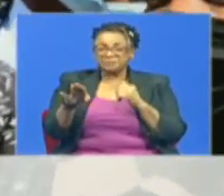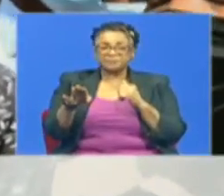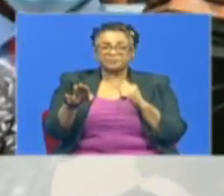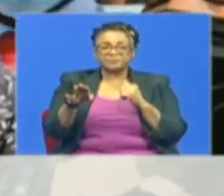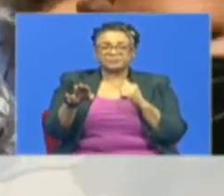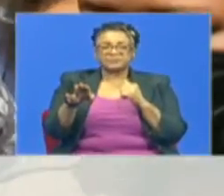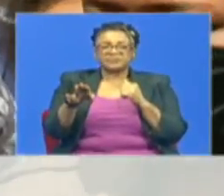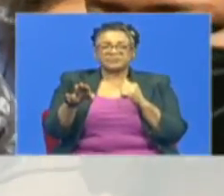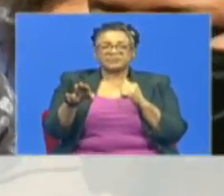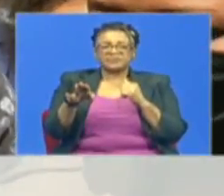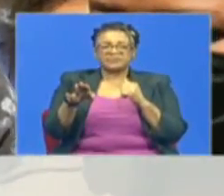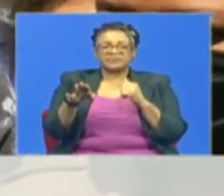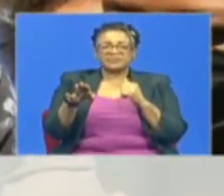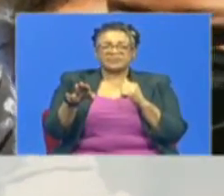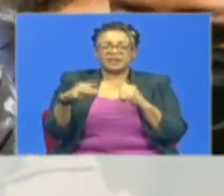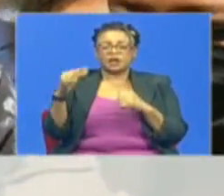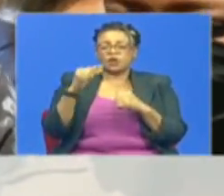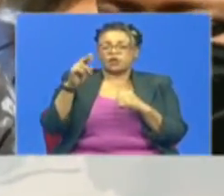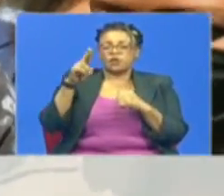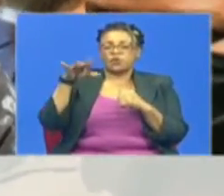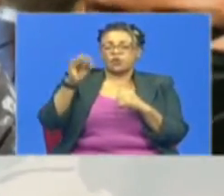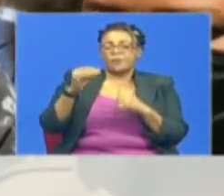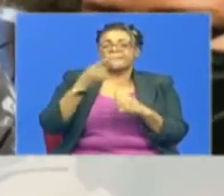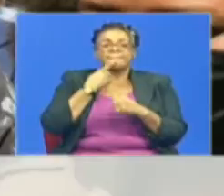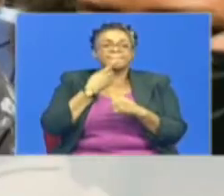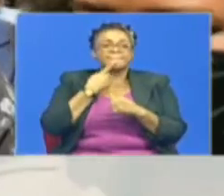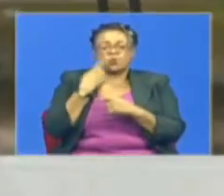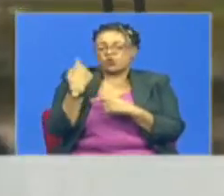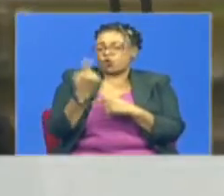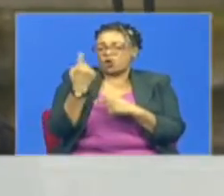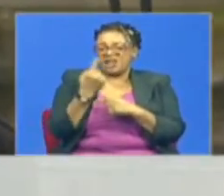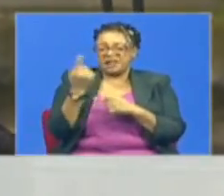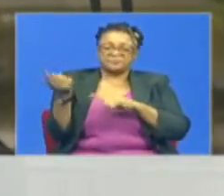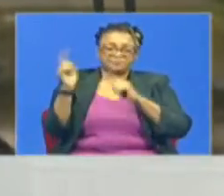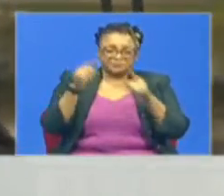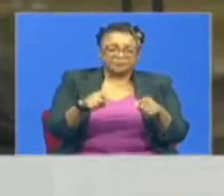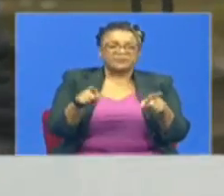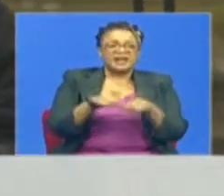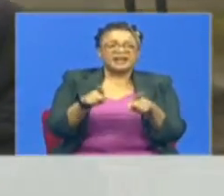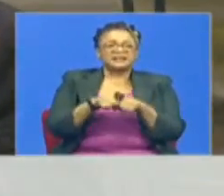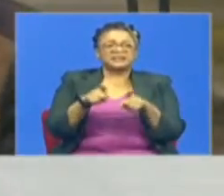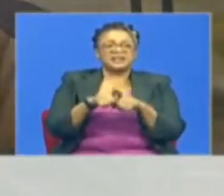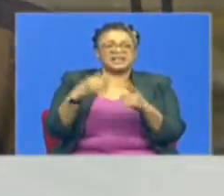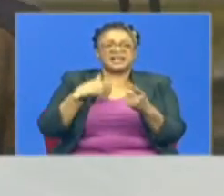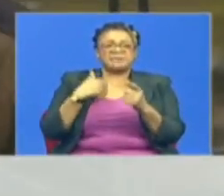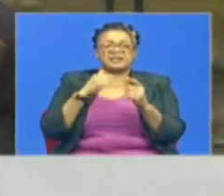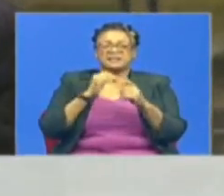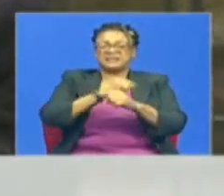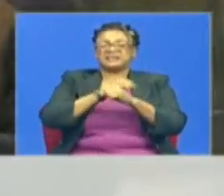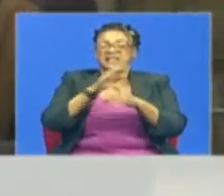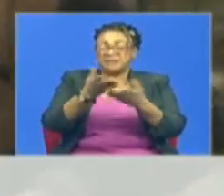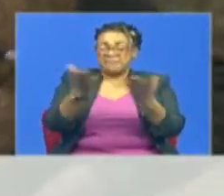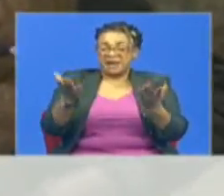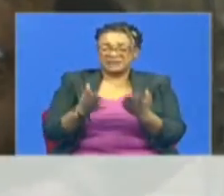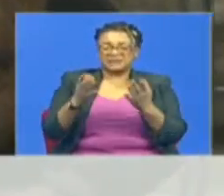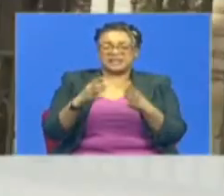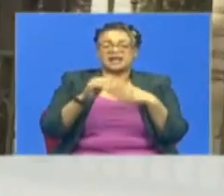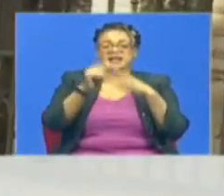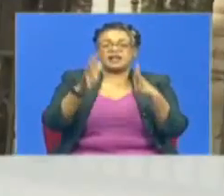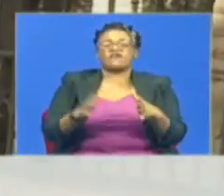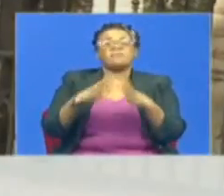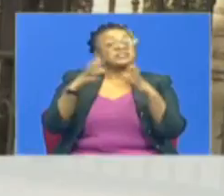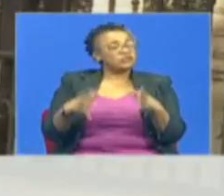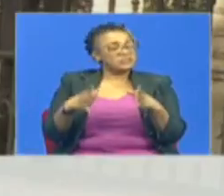line. Guyo says he was only attending proceedings as he had been reinstated as the leader of majority in the assembly